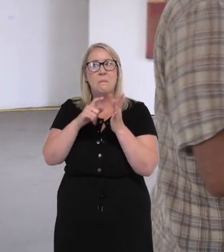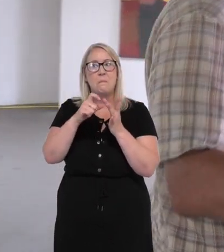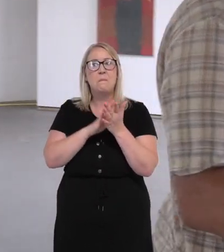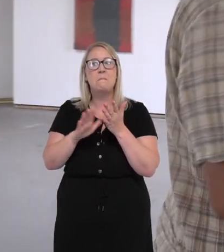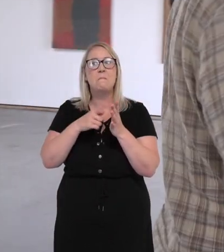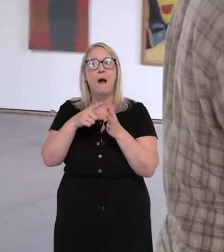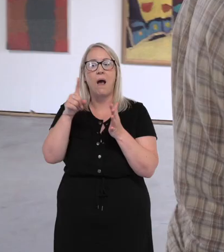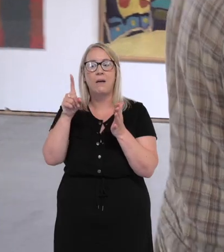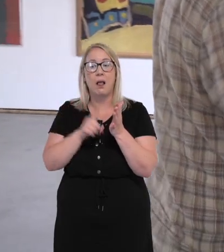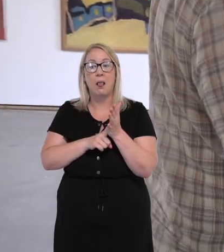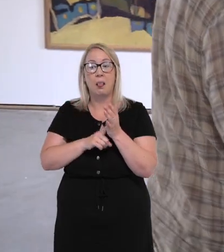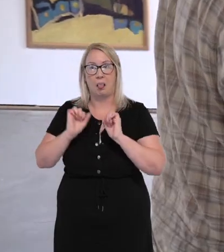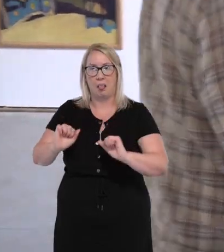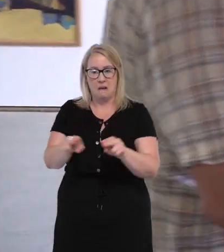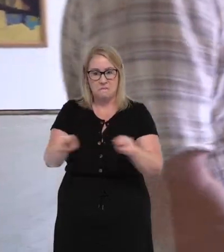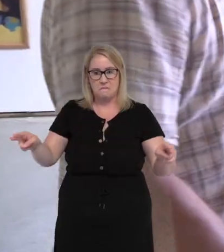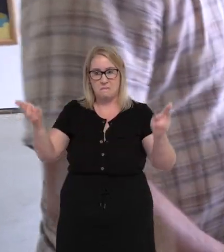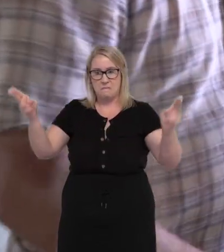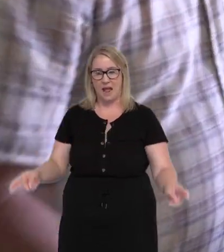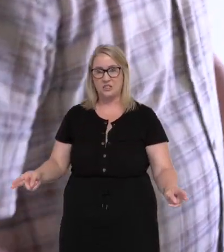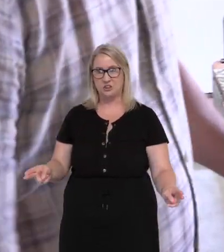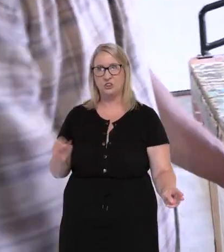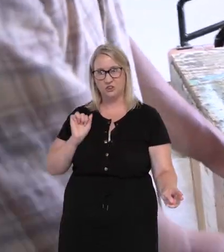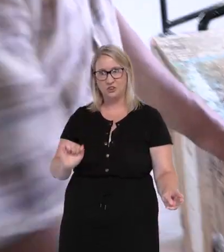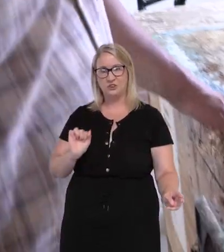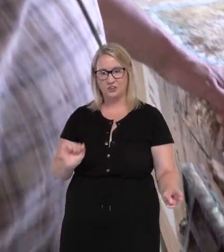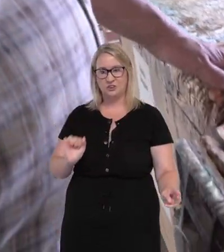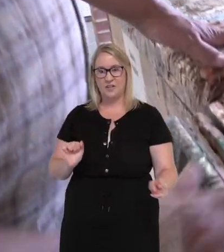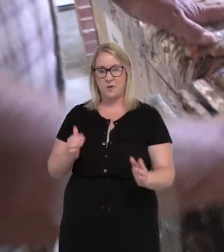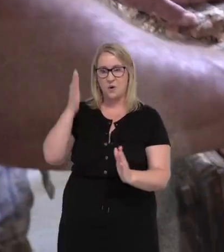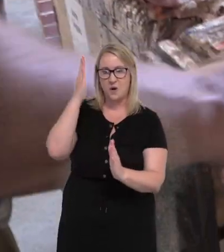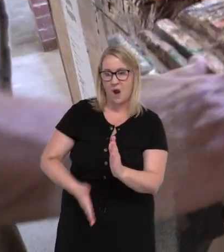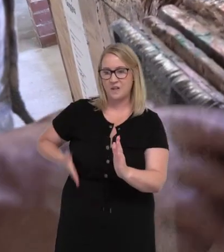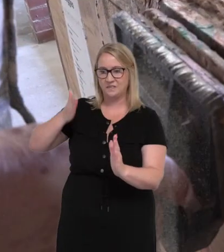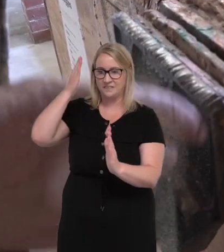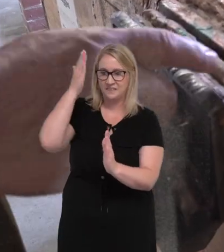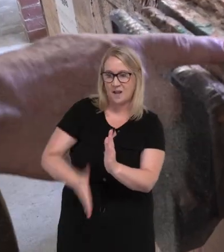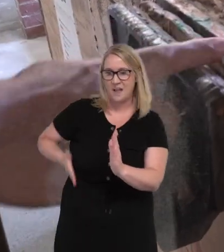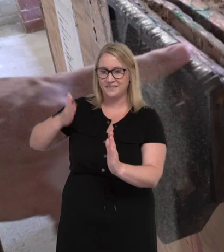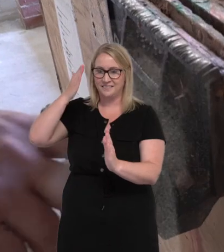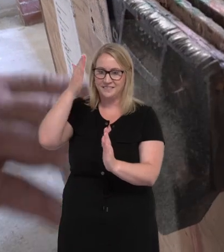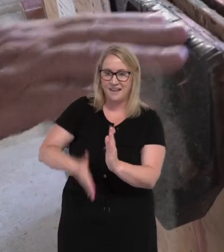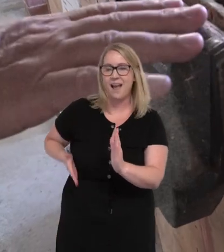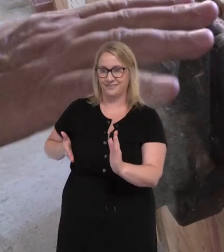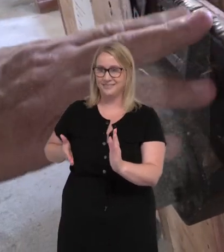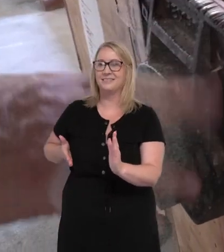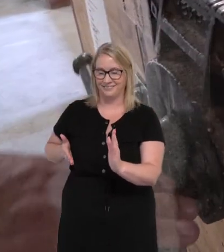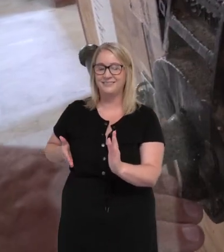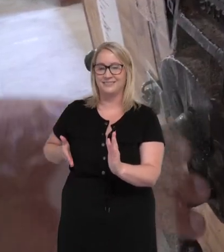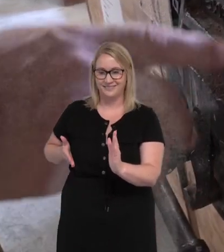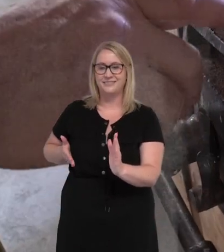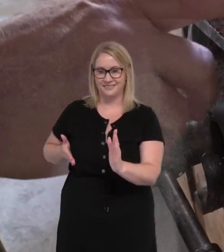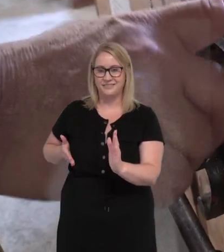work at his bench. This is his bench. He'd cut and cut and cut.